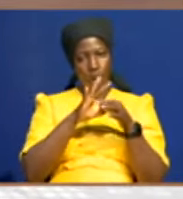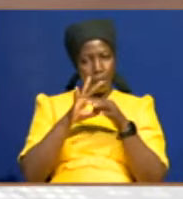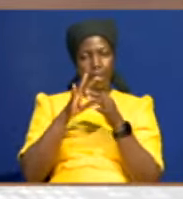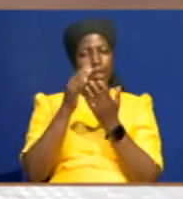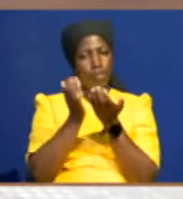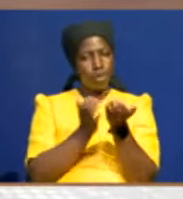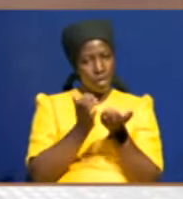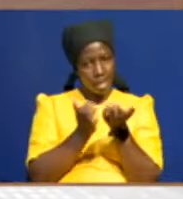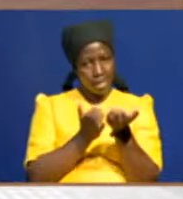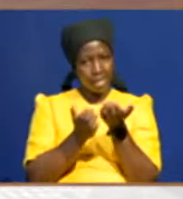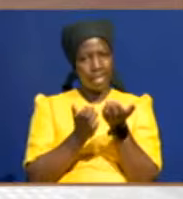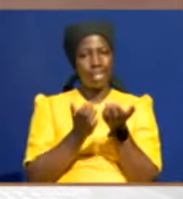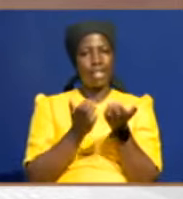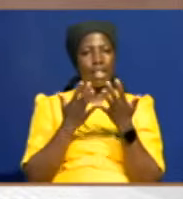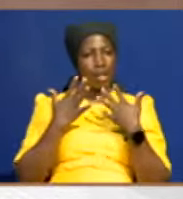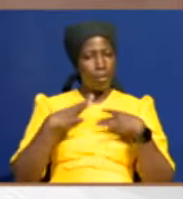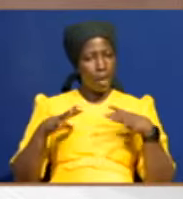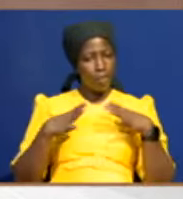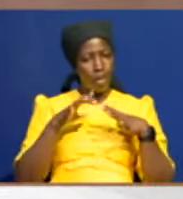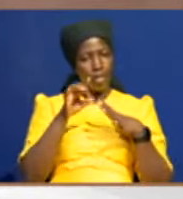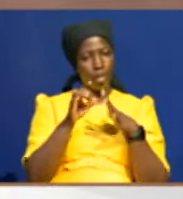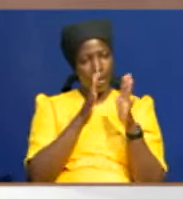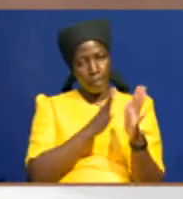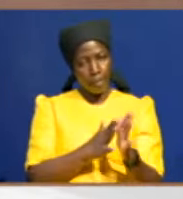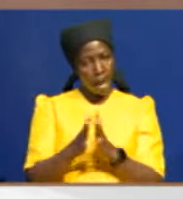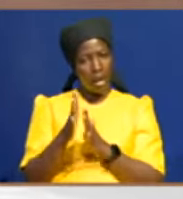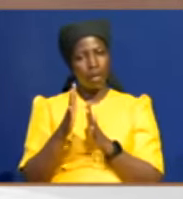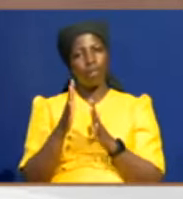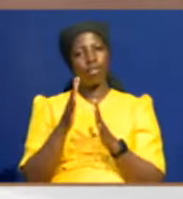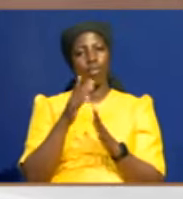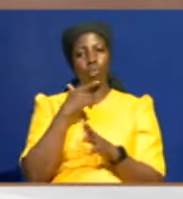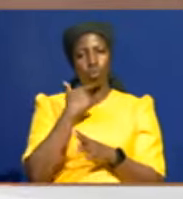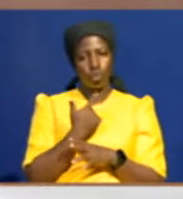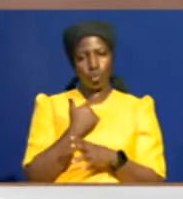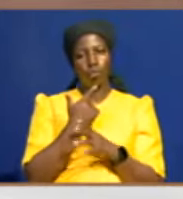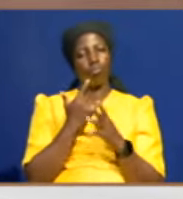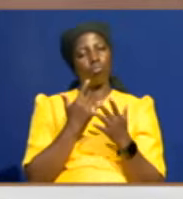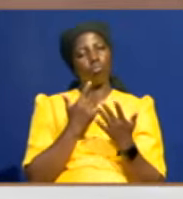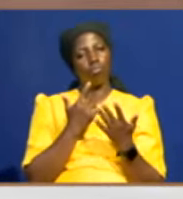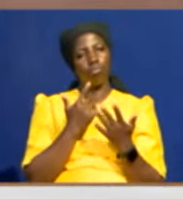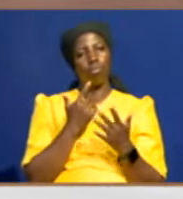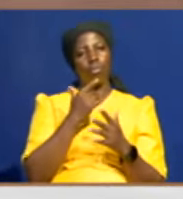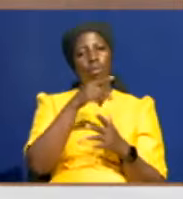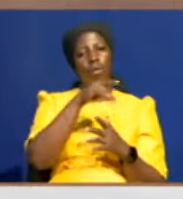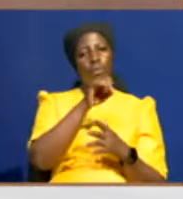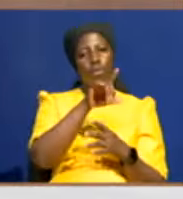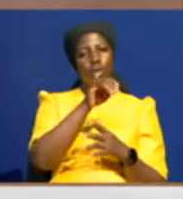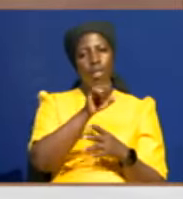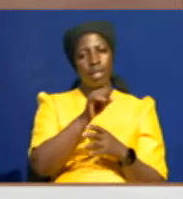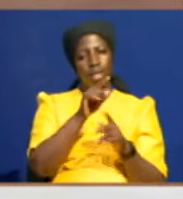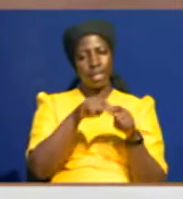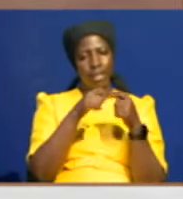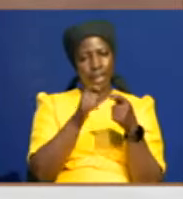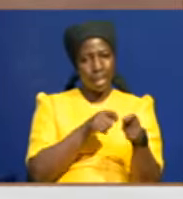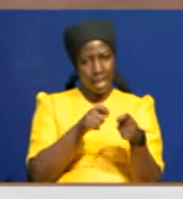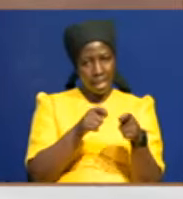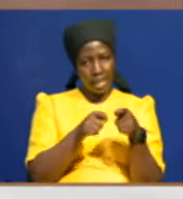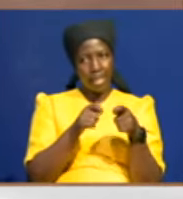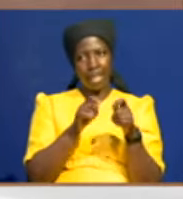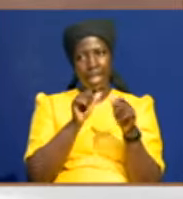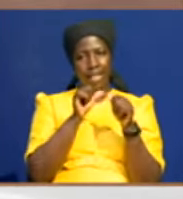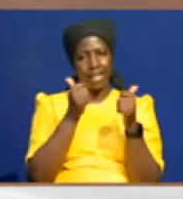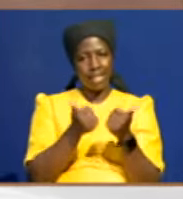entrepreneurs. This forum was co-organized by our Polish Trade and Investment Agency. And today, together with Mr. President,